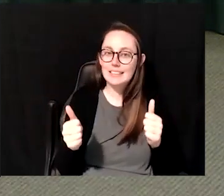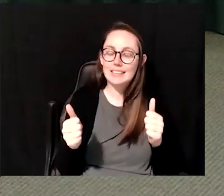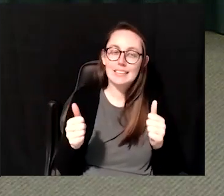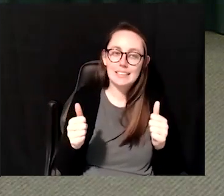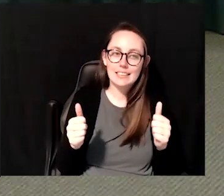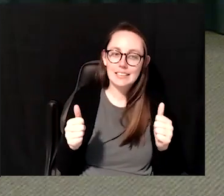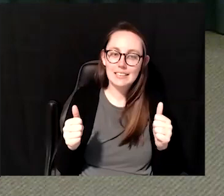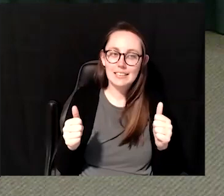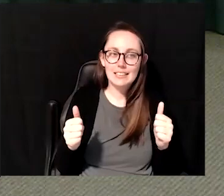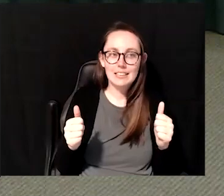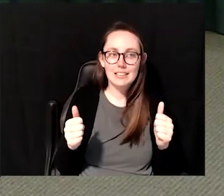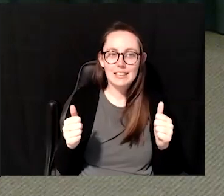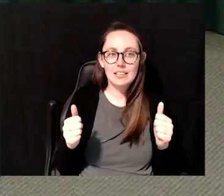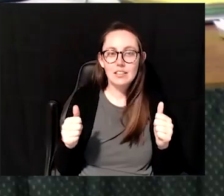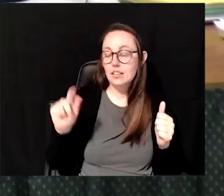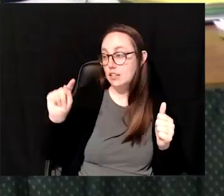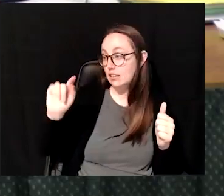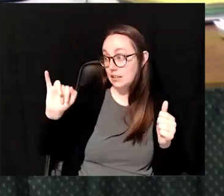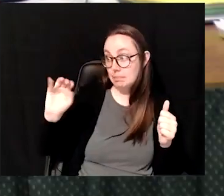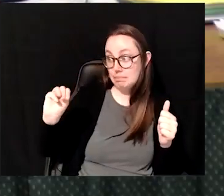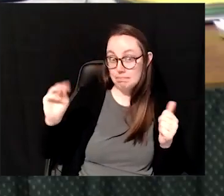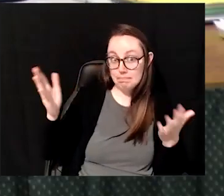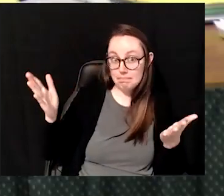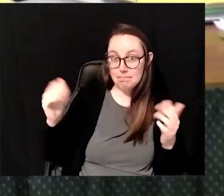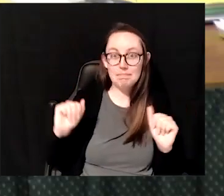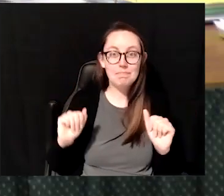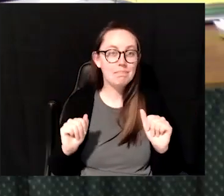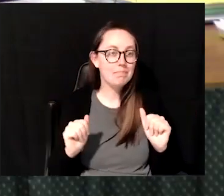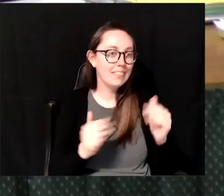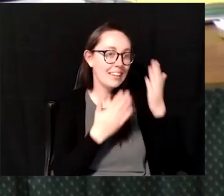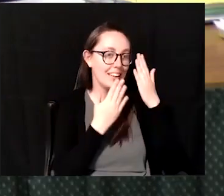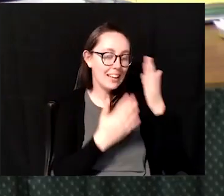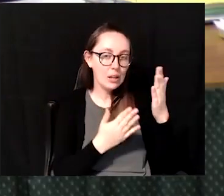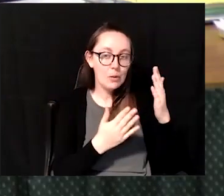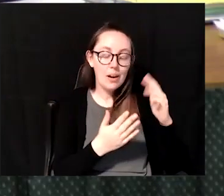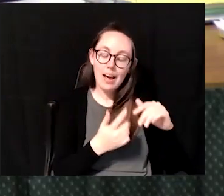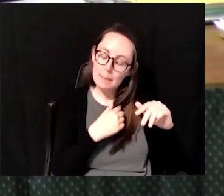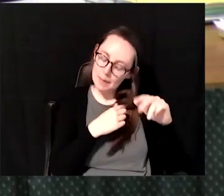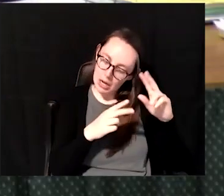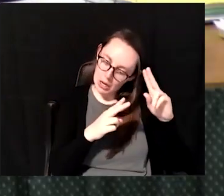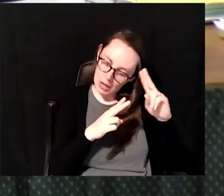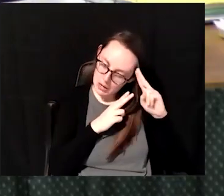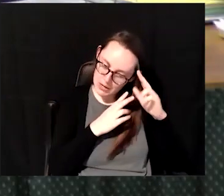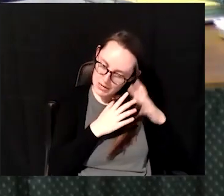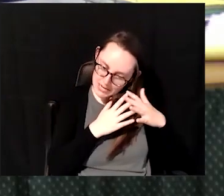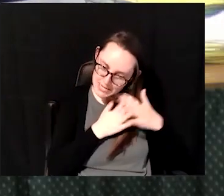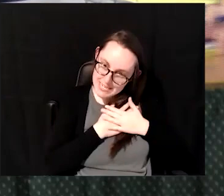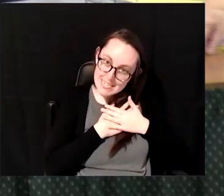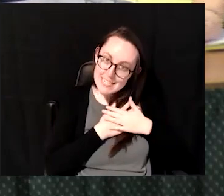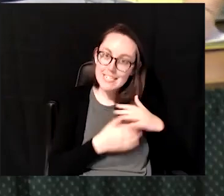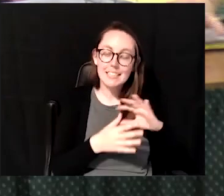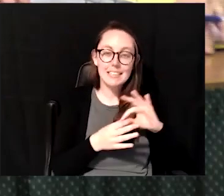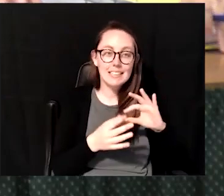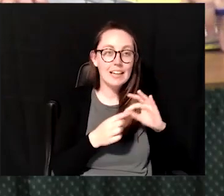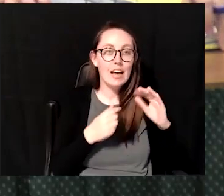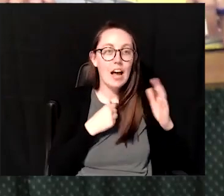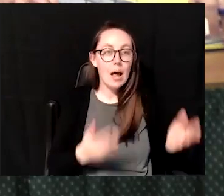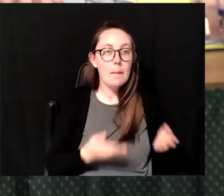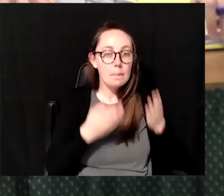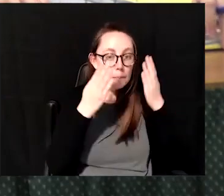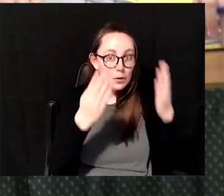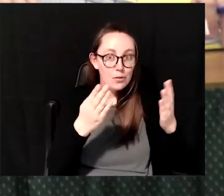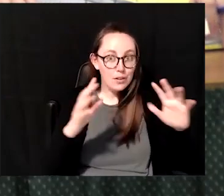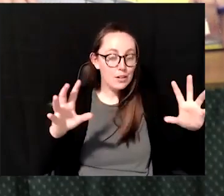uh Tim thank you I'd be honored to say I'll make a motion to